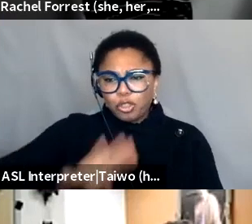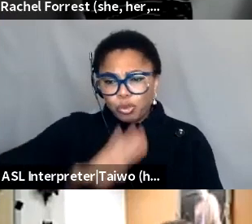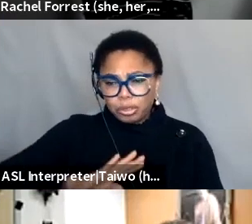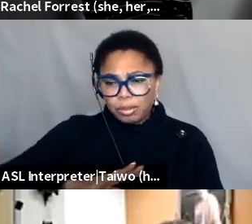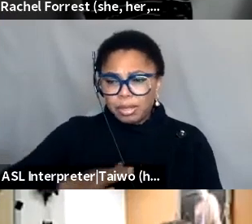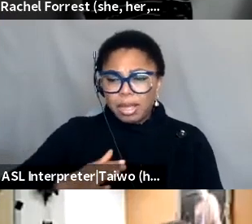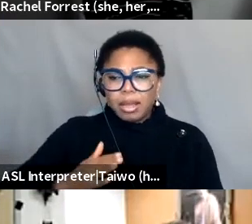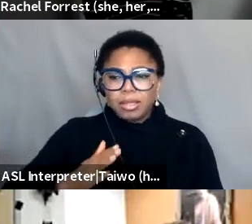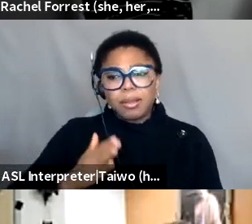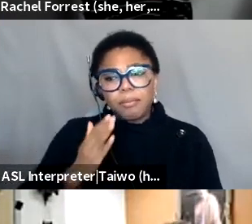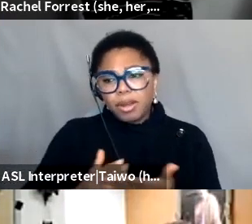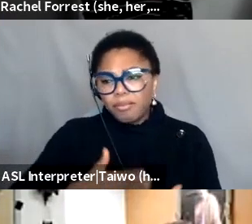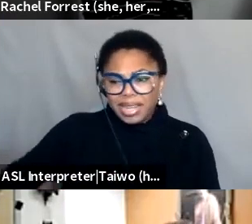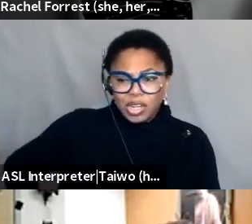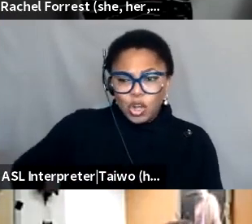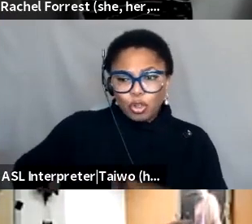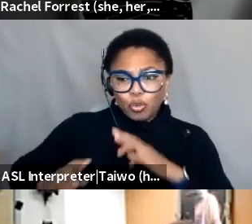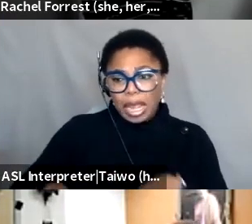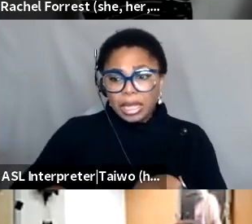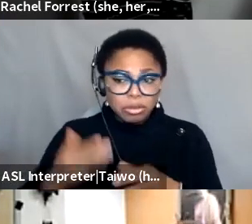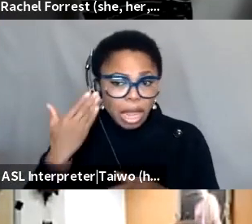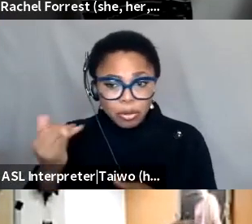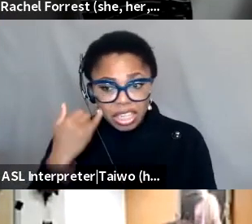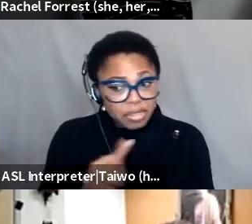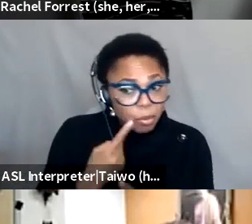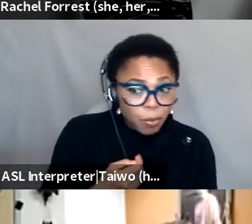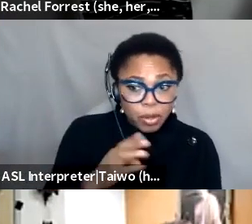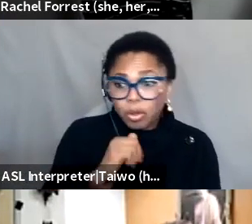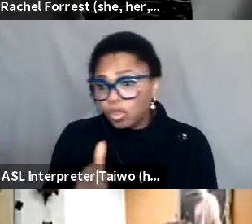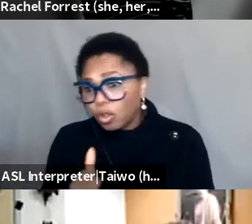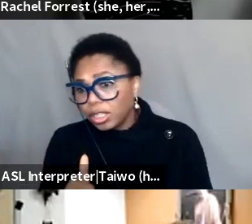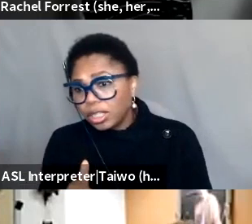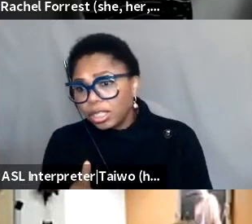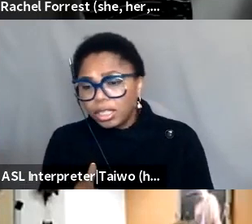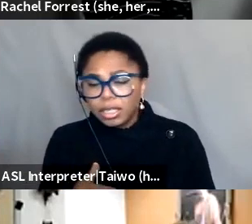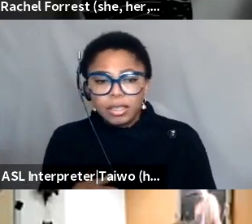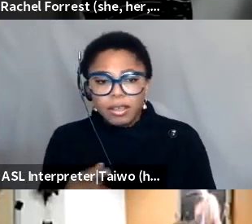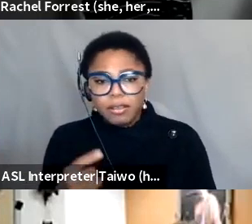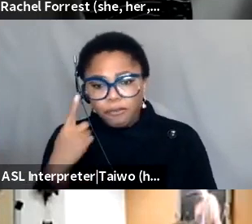my gut reaction, and I wouldn't know if it was appropriate or not, is to remark,